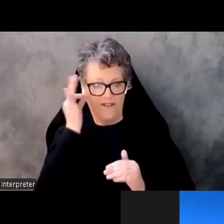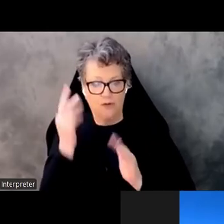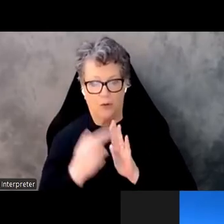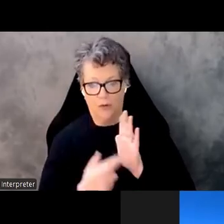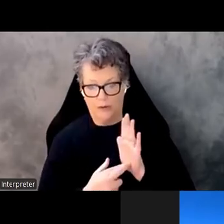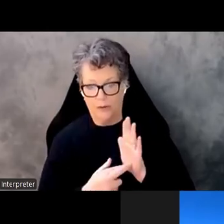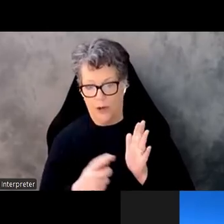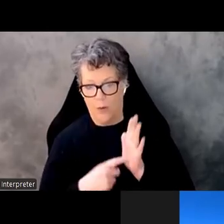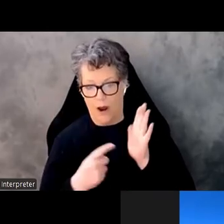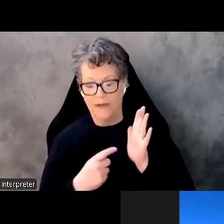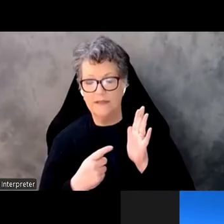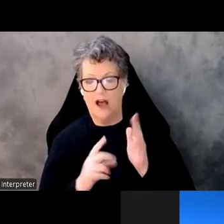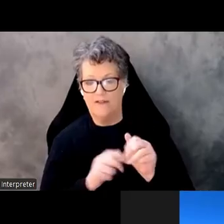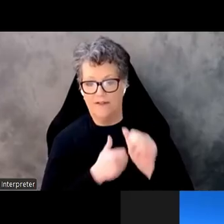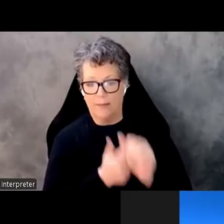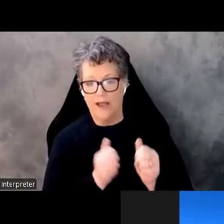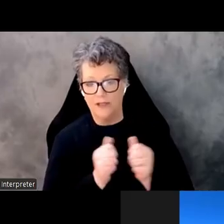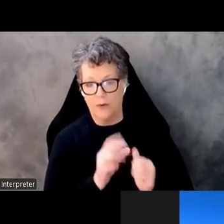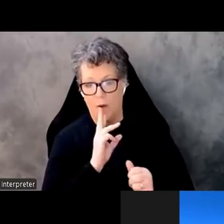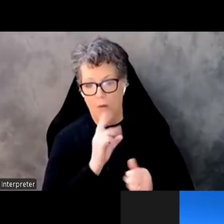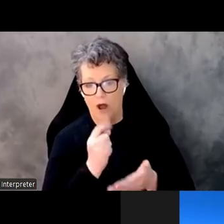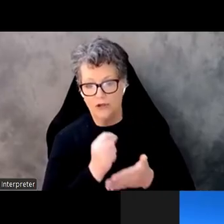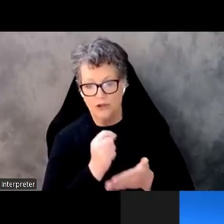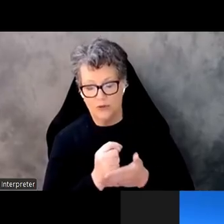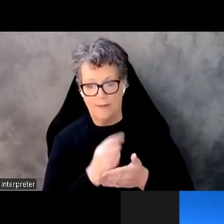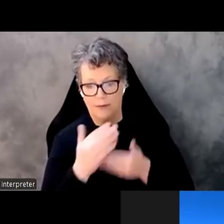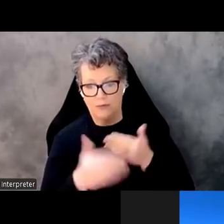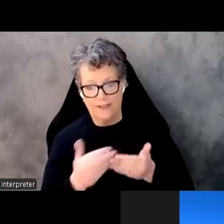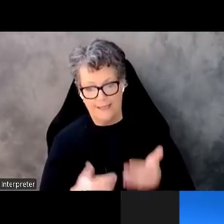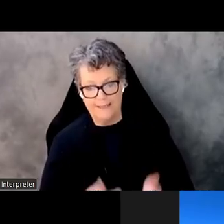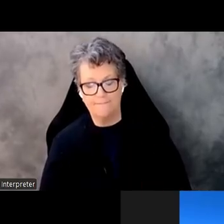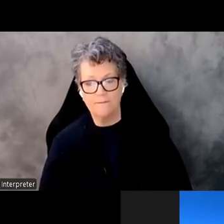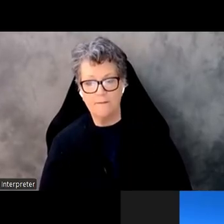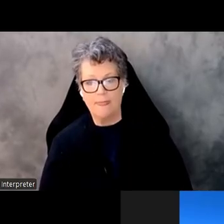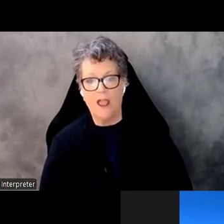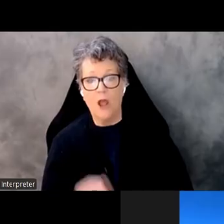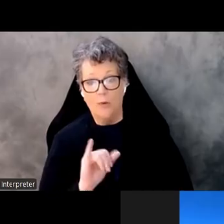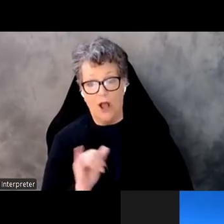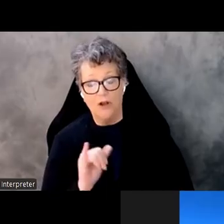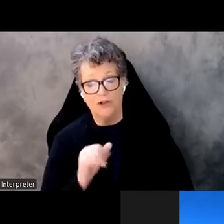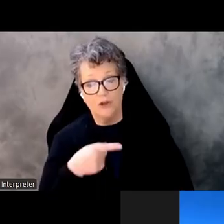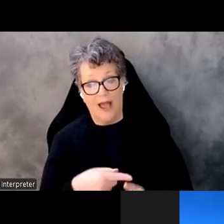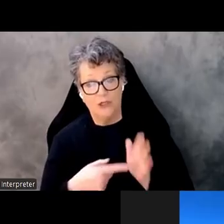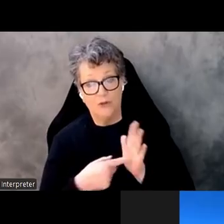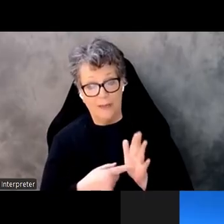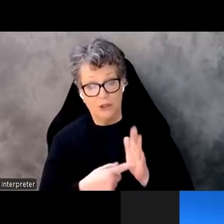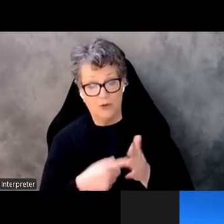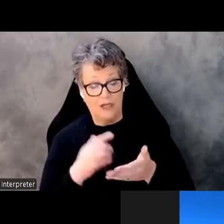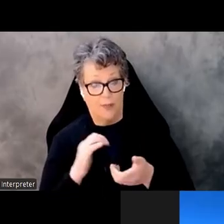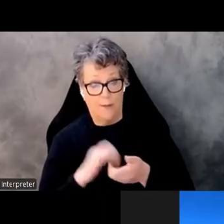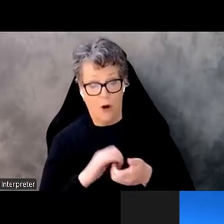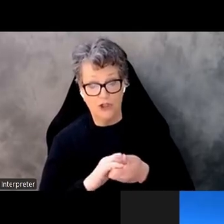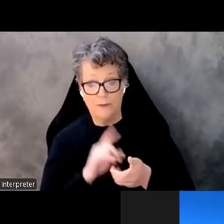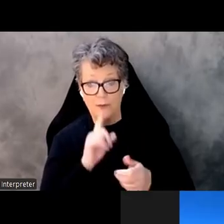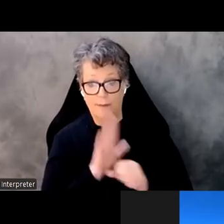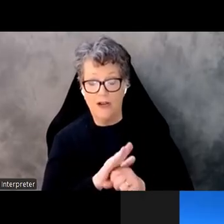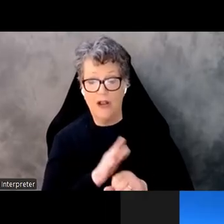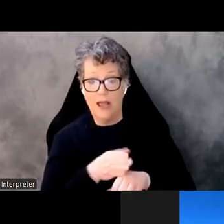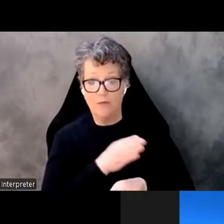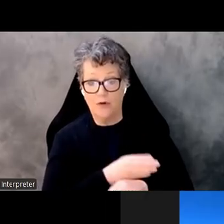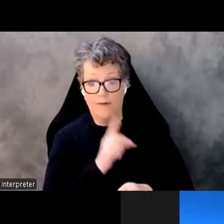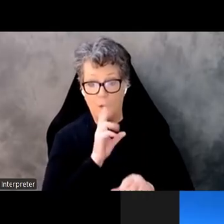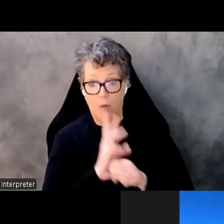requirements in terms of compliance with our water treatment process. We also had to demonstrate to the partnership our commitment to improving water